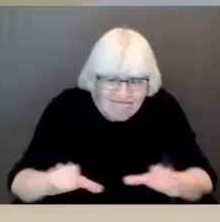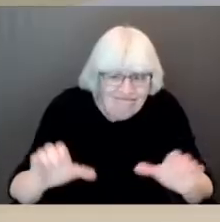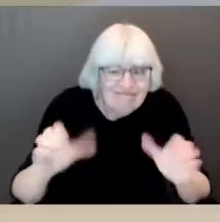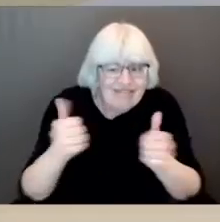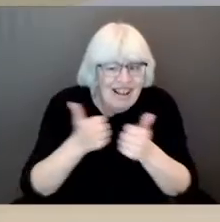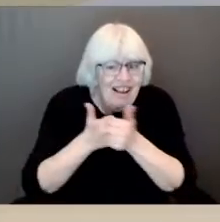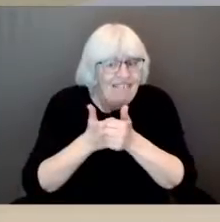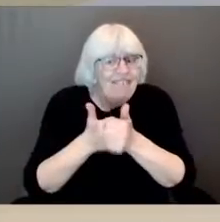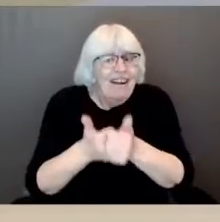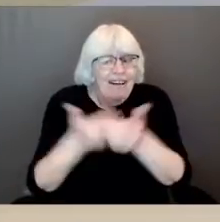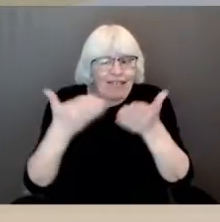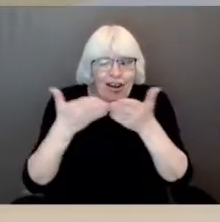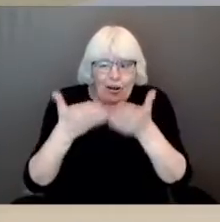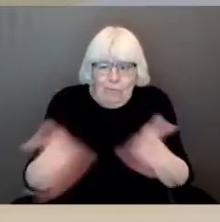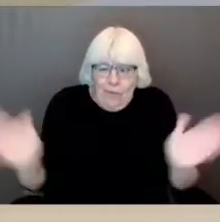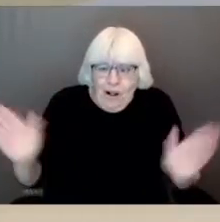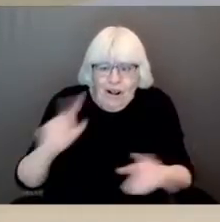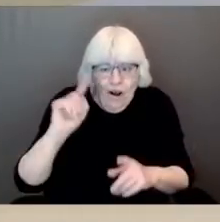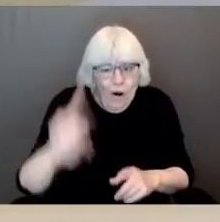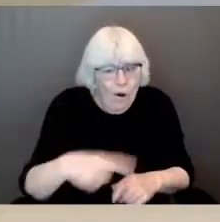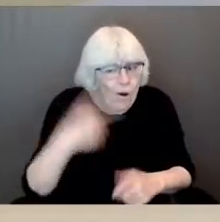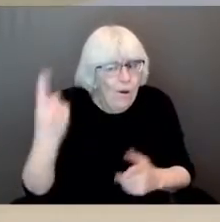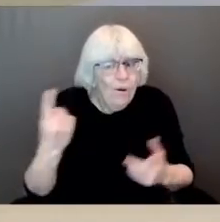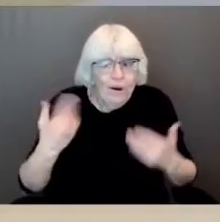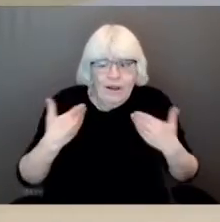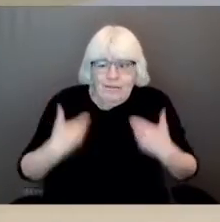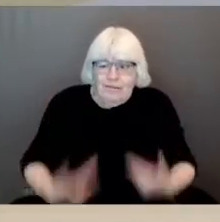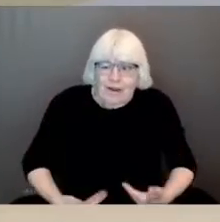us, but it is also for others.